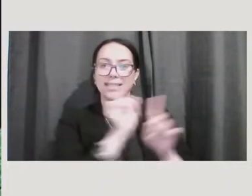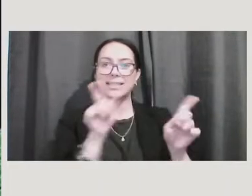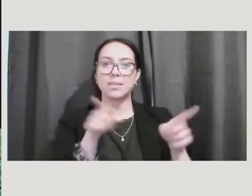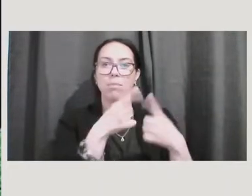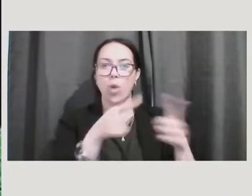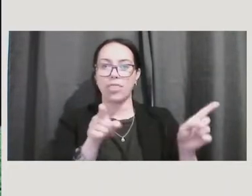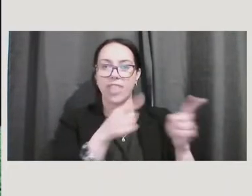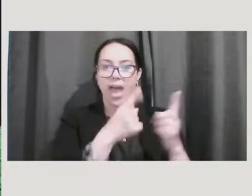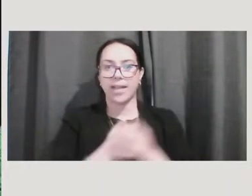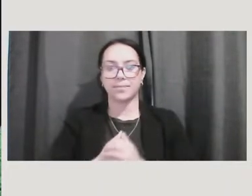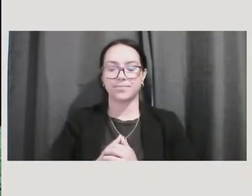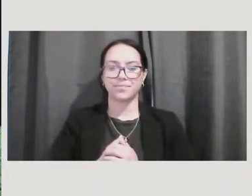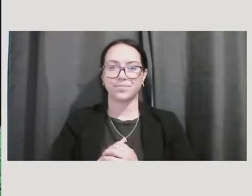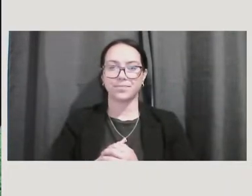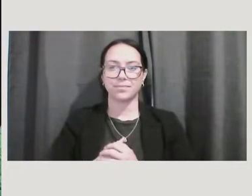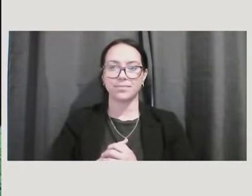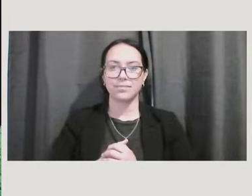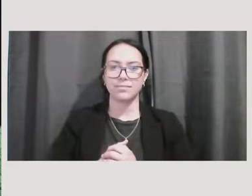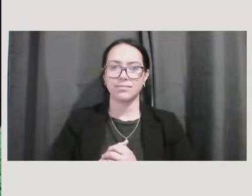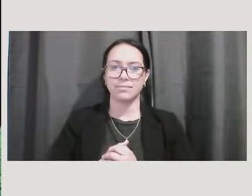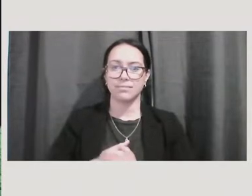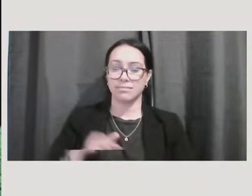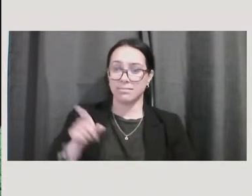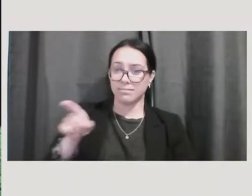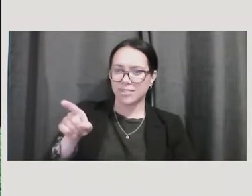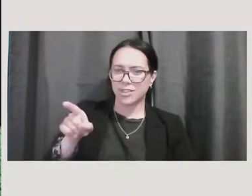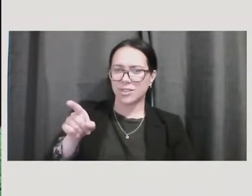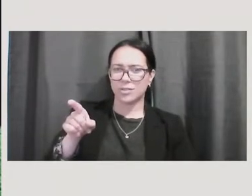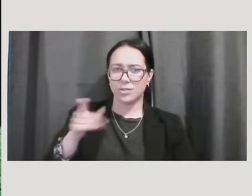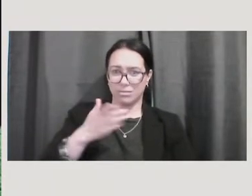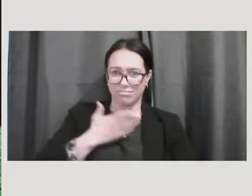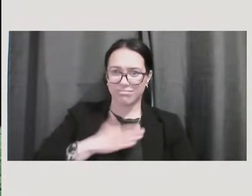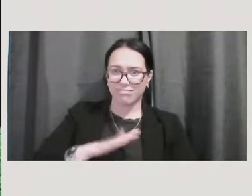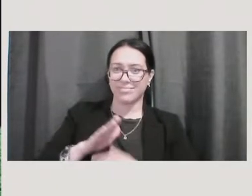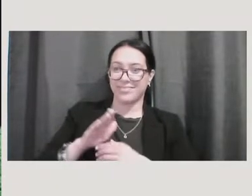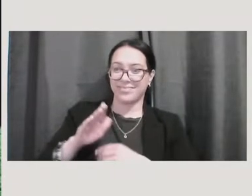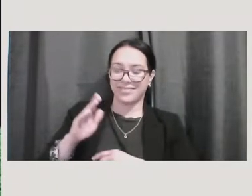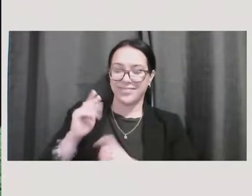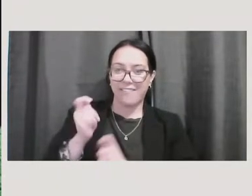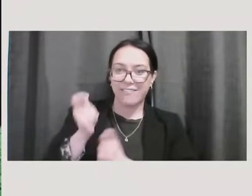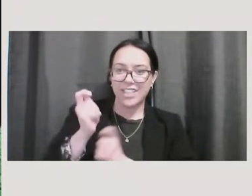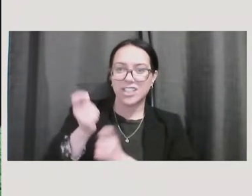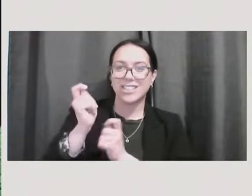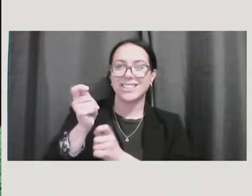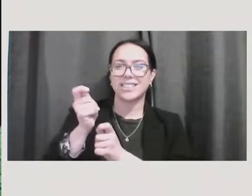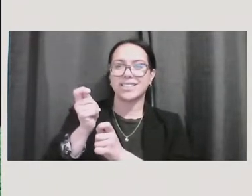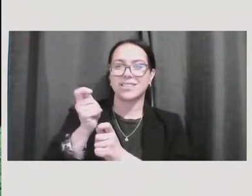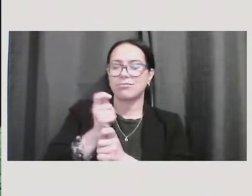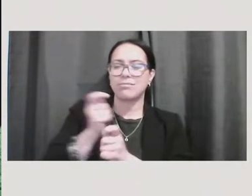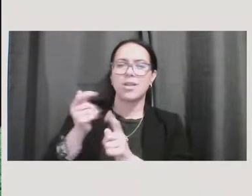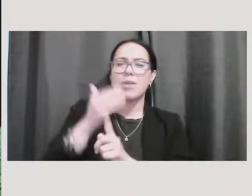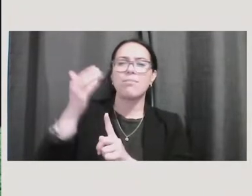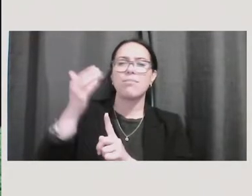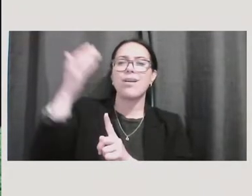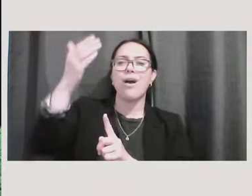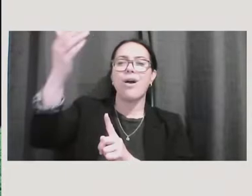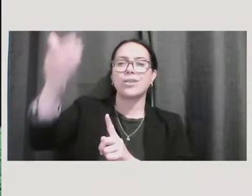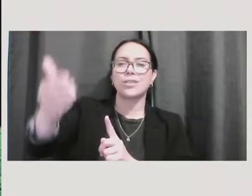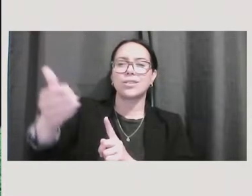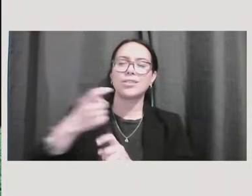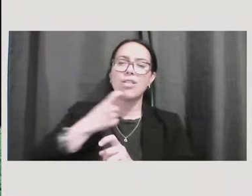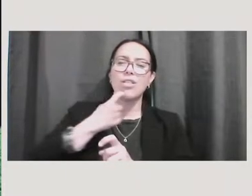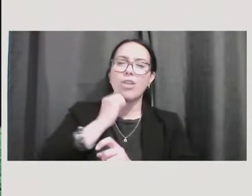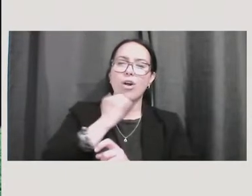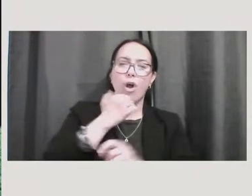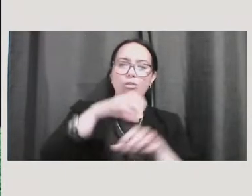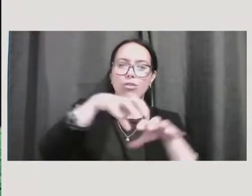you dare to fish beyond the coral reefs of our understanding